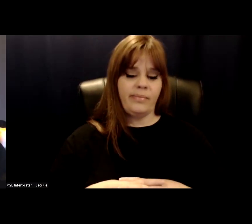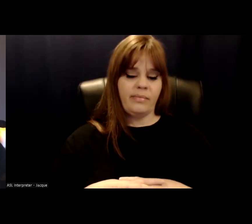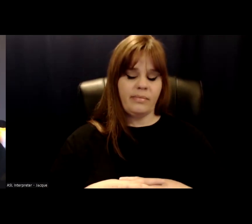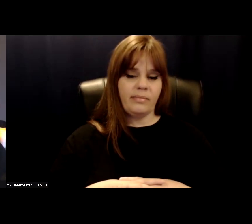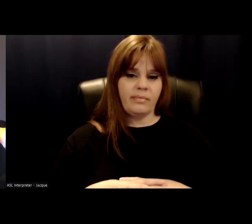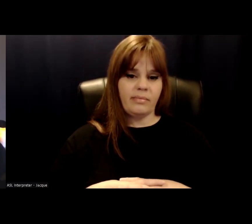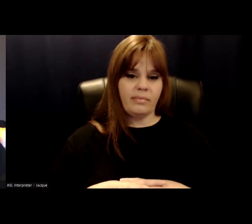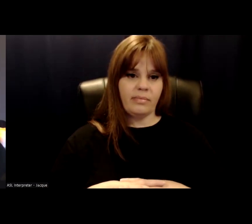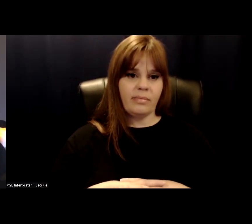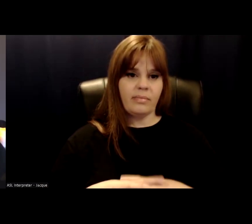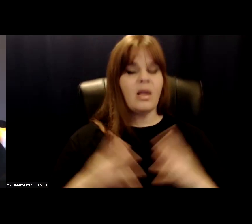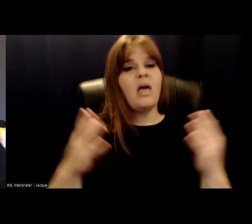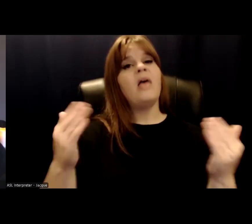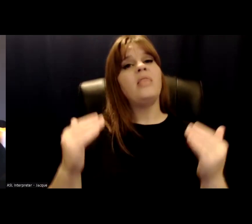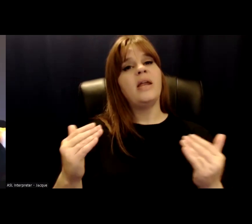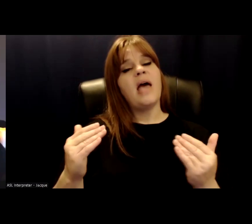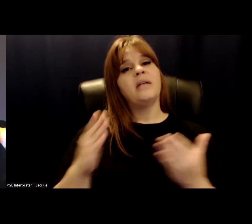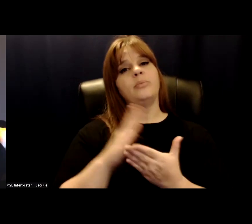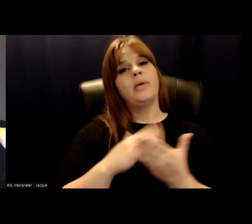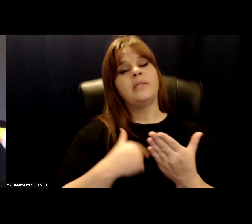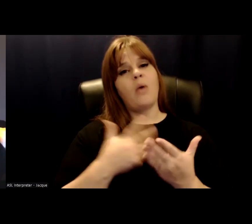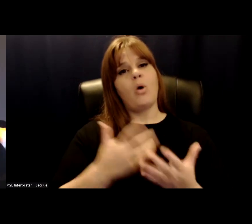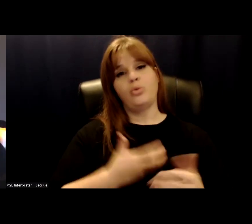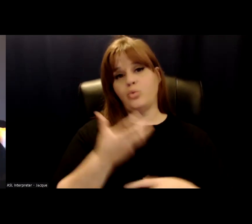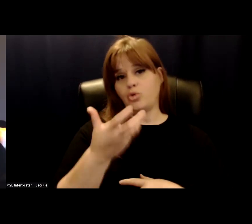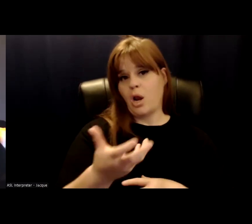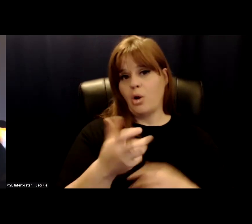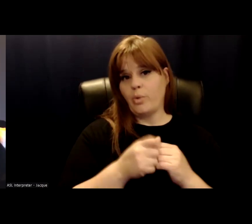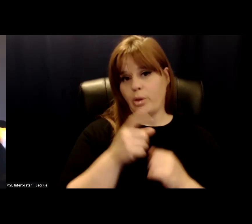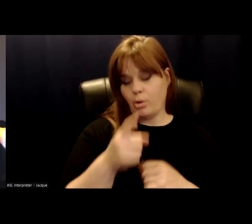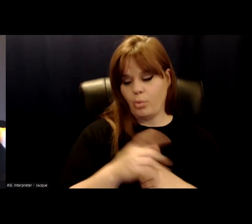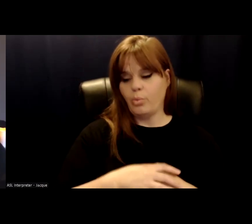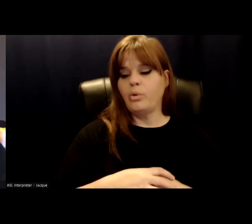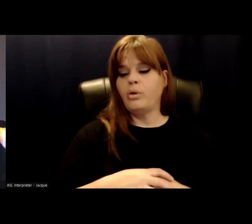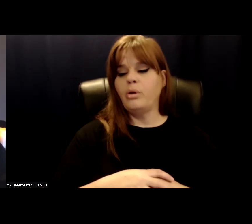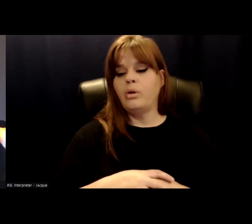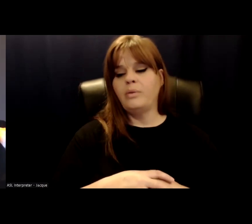The next piece that I want to share with you is something that touches